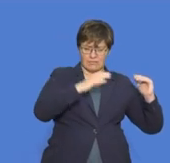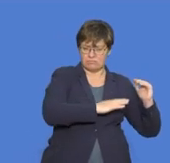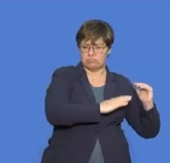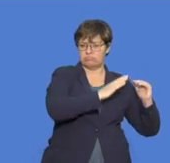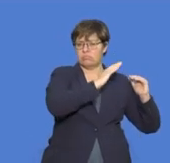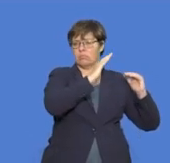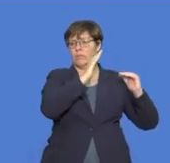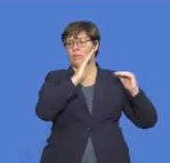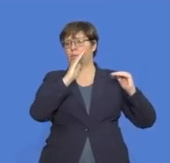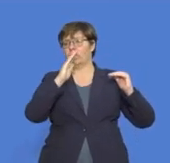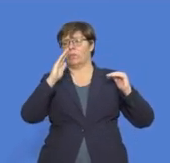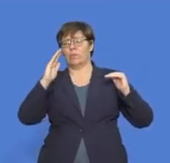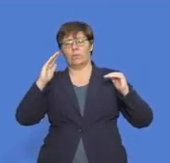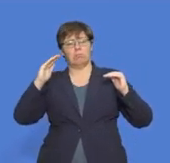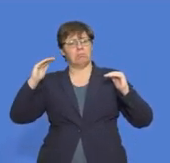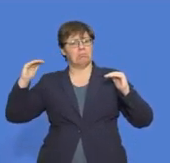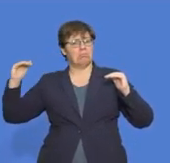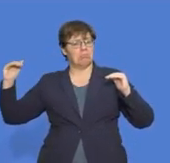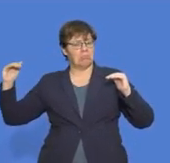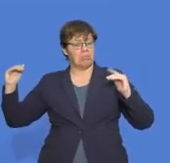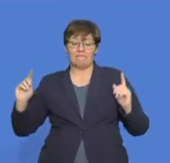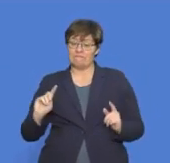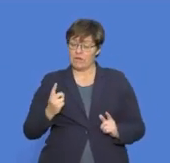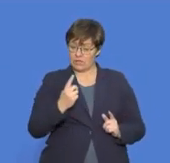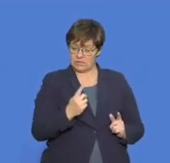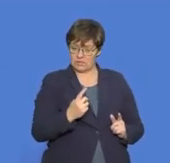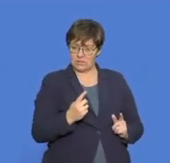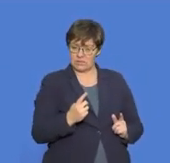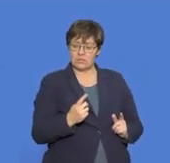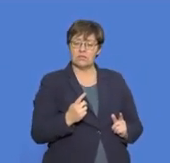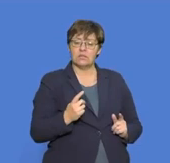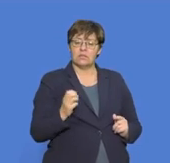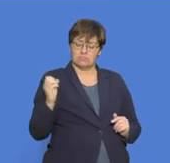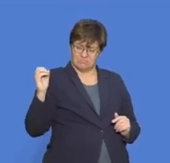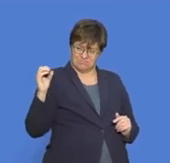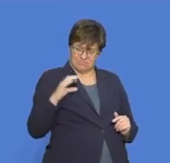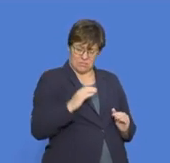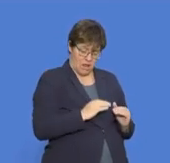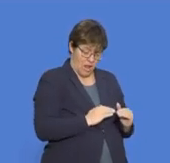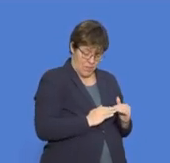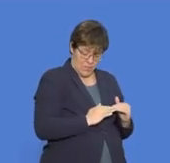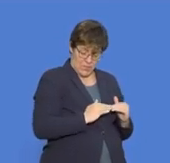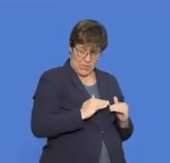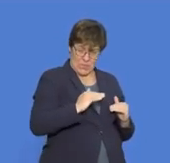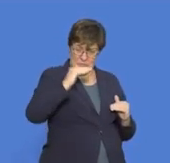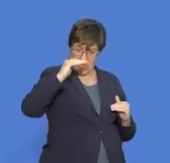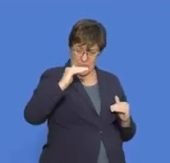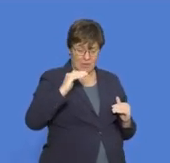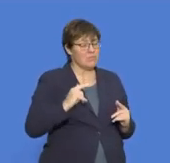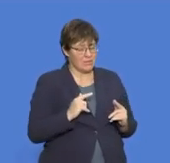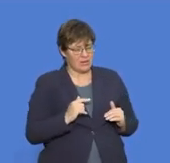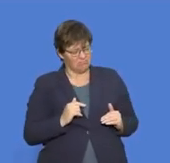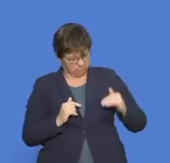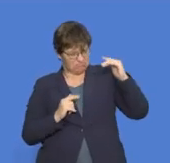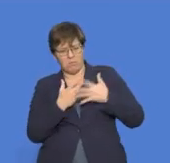evens out. Okay, so at first, the rate of transpiration increases, and the